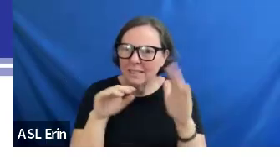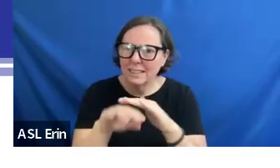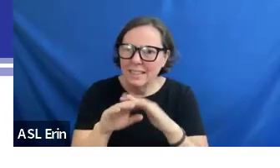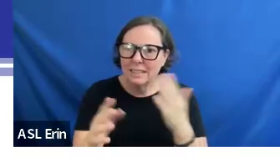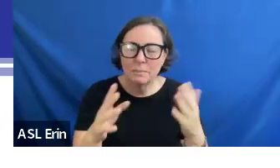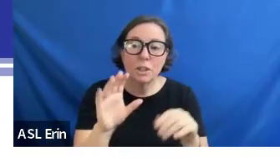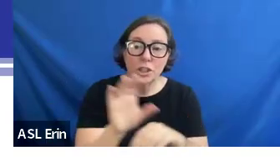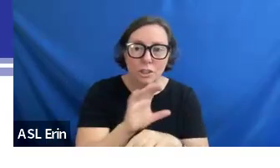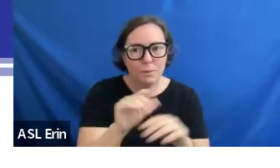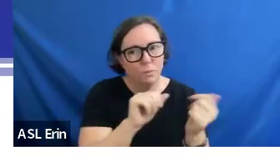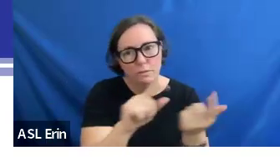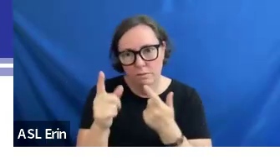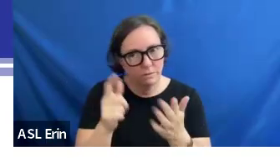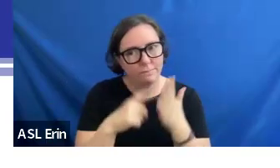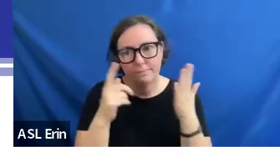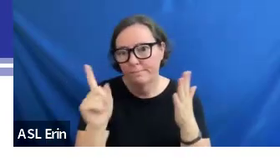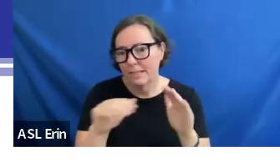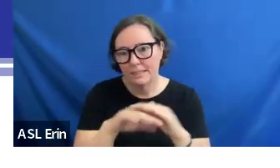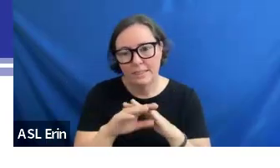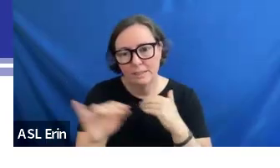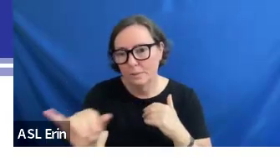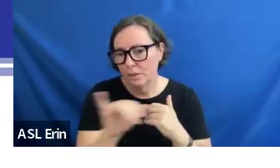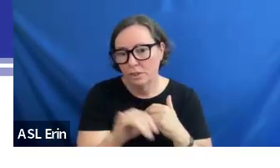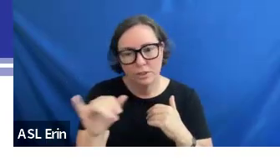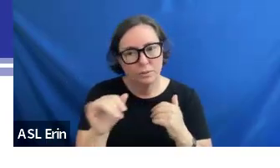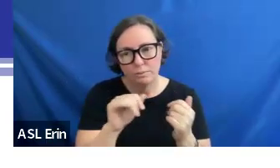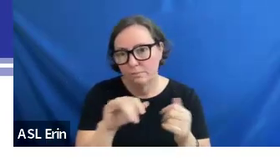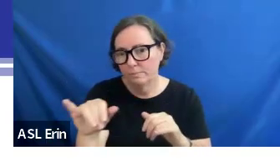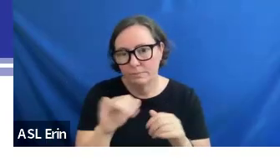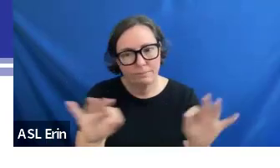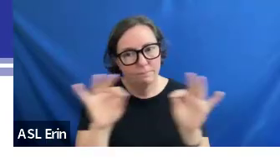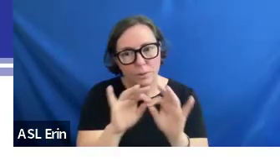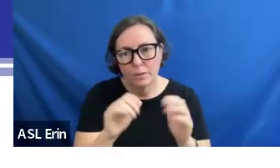needs, and those devices need to be accessible as well.